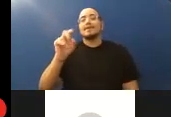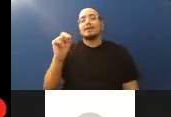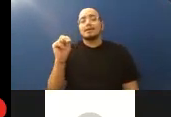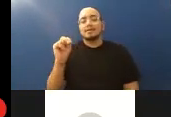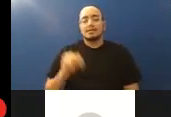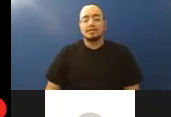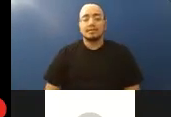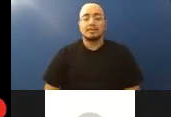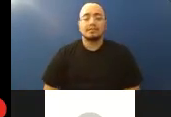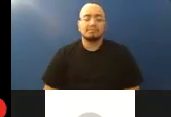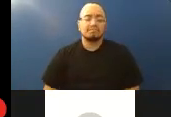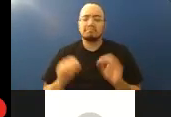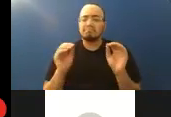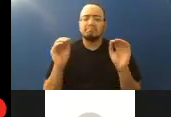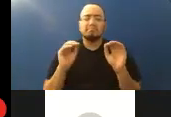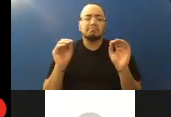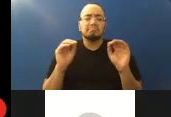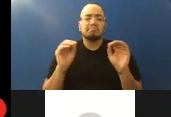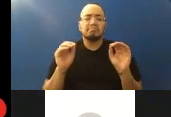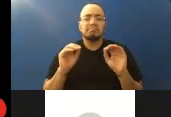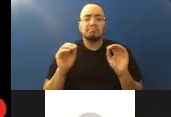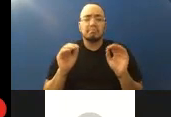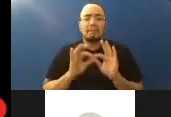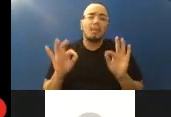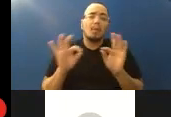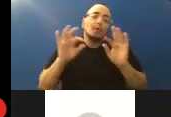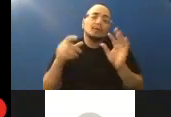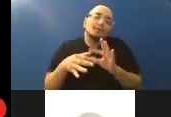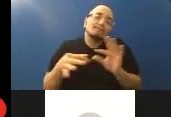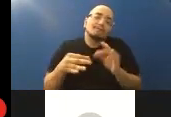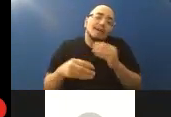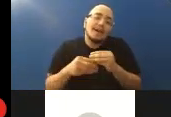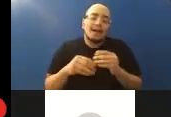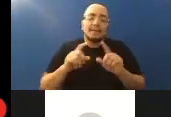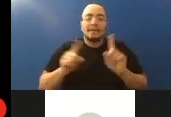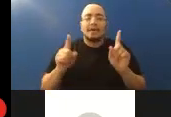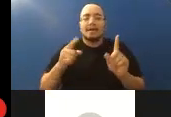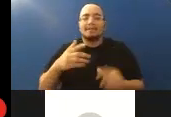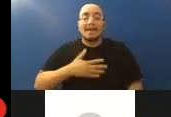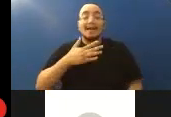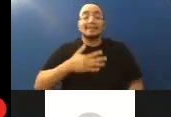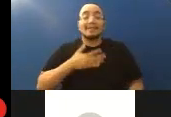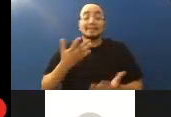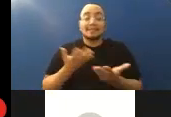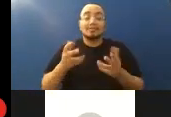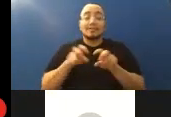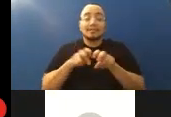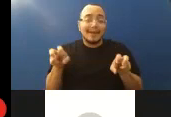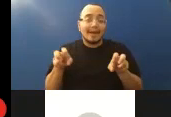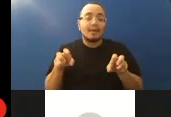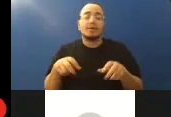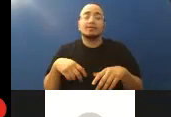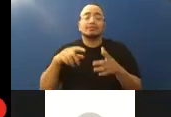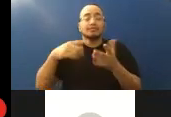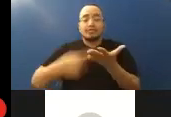Nothing important to say at the moment right now, but I'm glad to be here having this conversation,